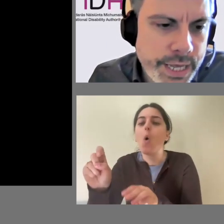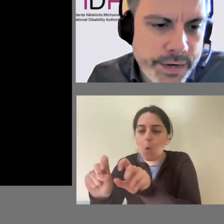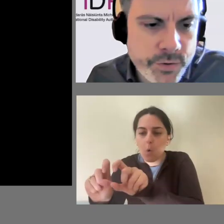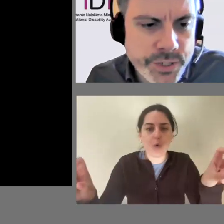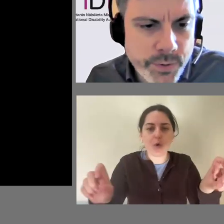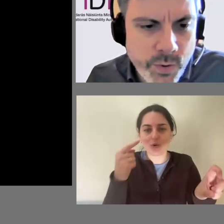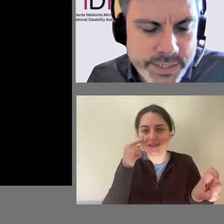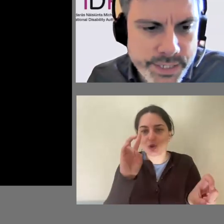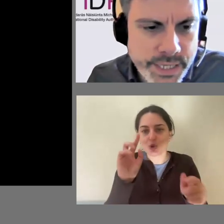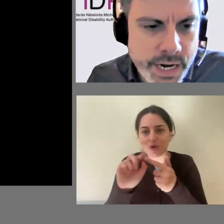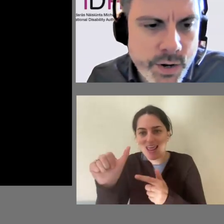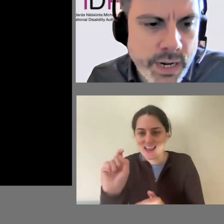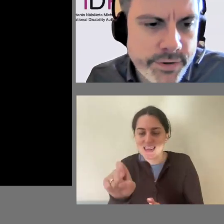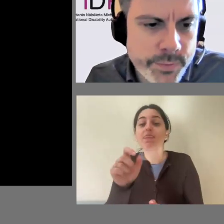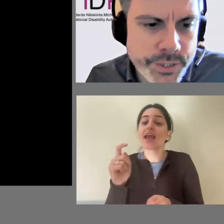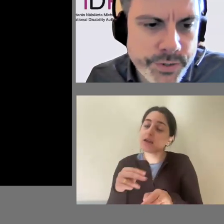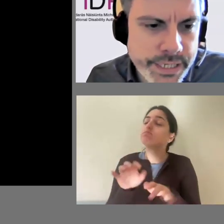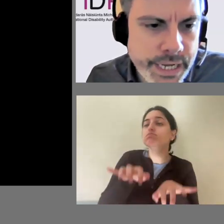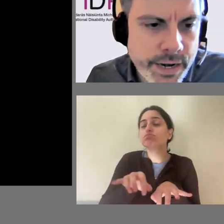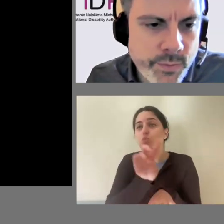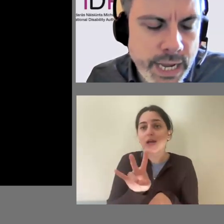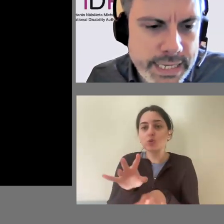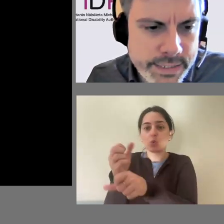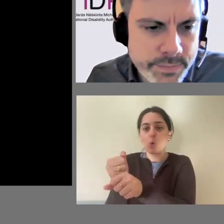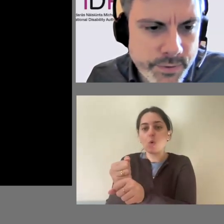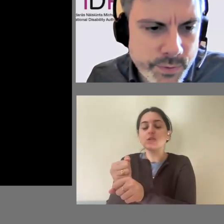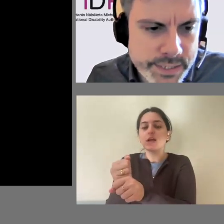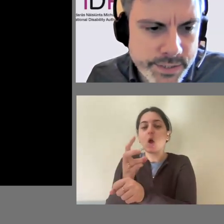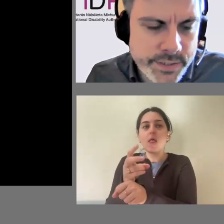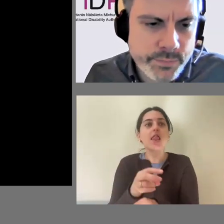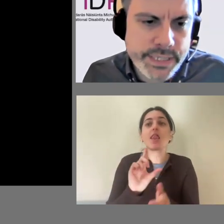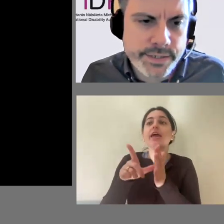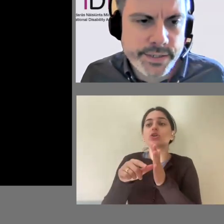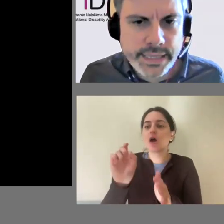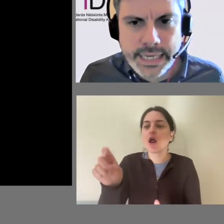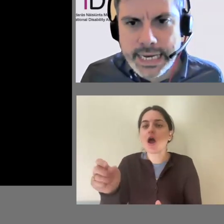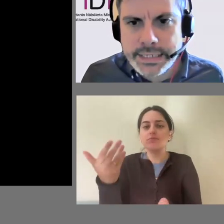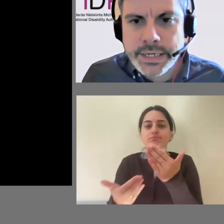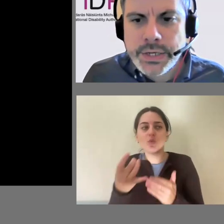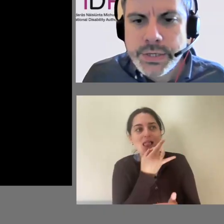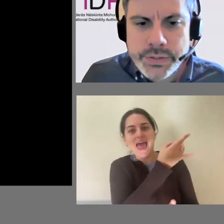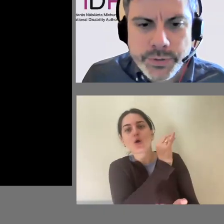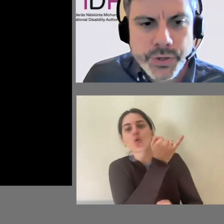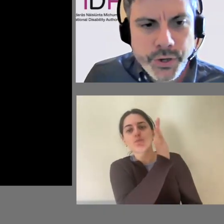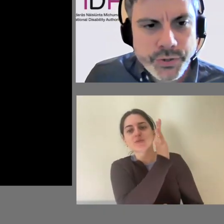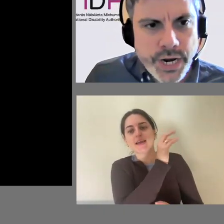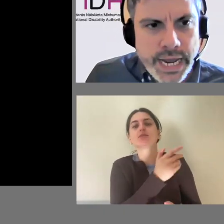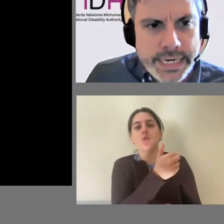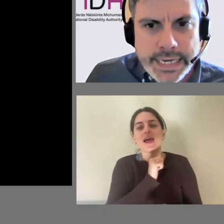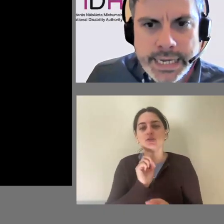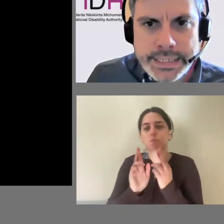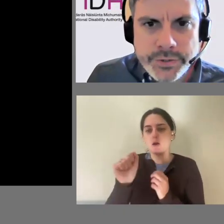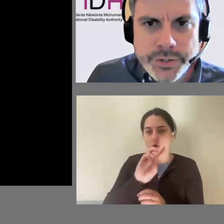function. And if you type your question in there, we'll have an opportunity and I will ask some of those questions to the presenters at the end. So I'm just going to go